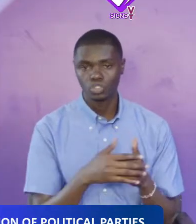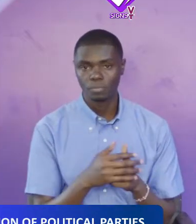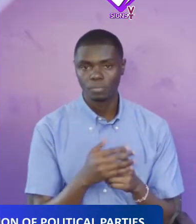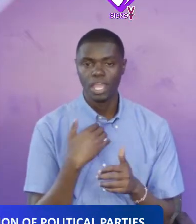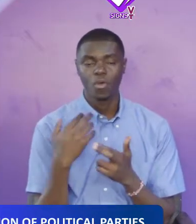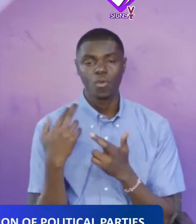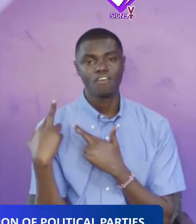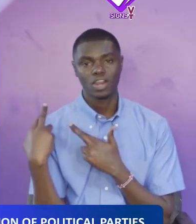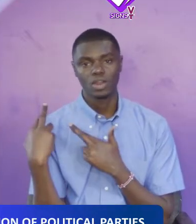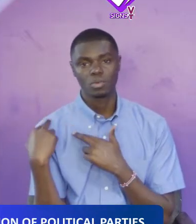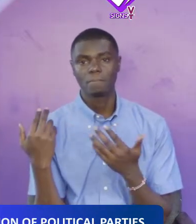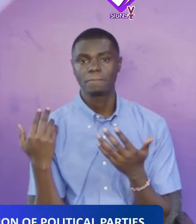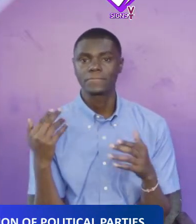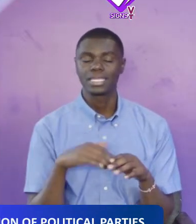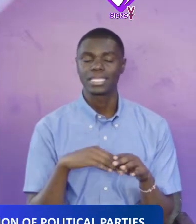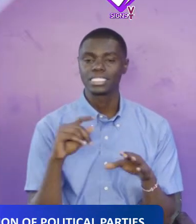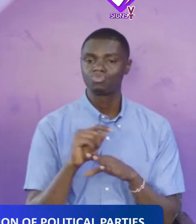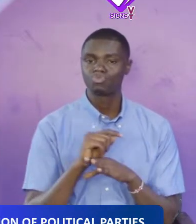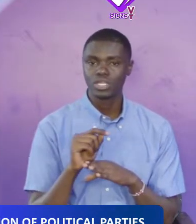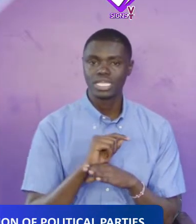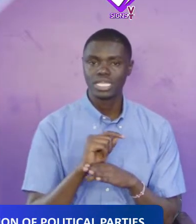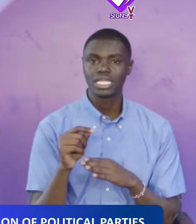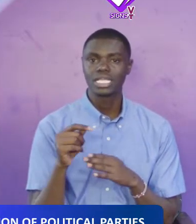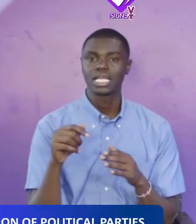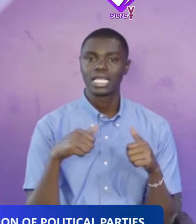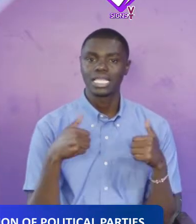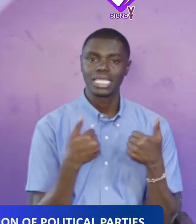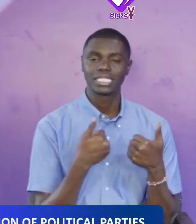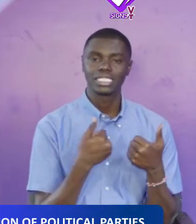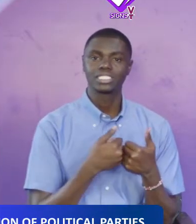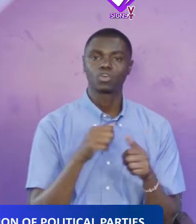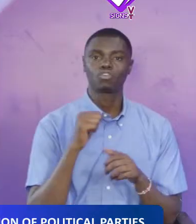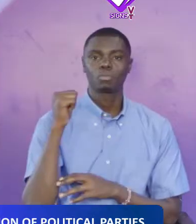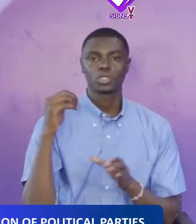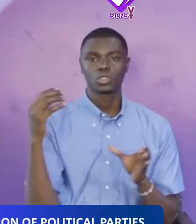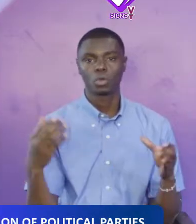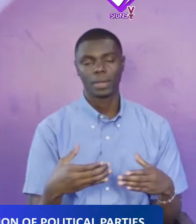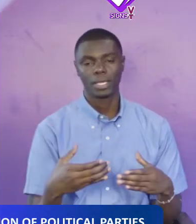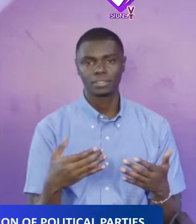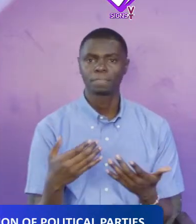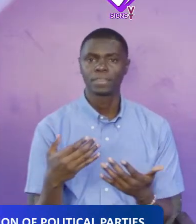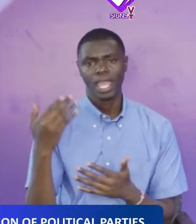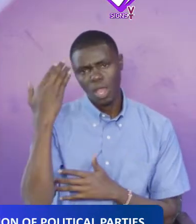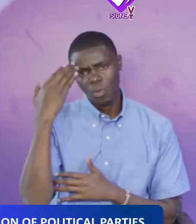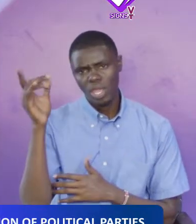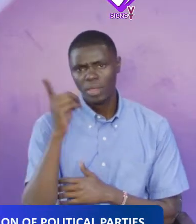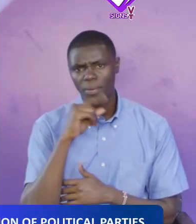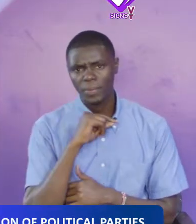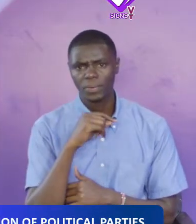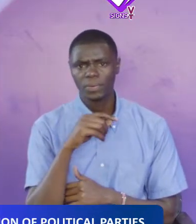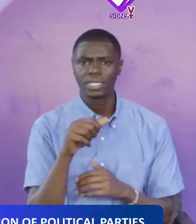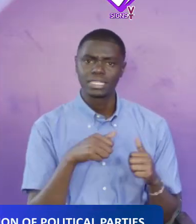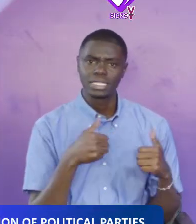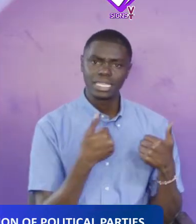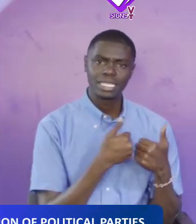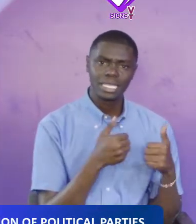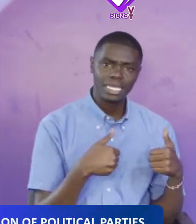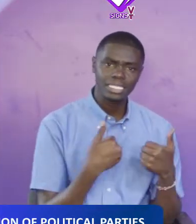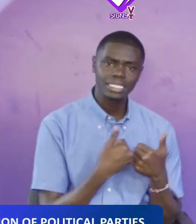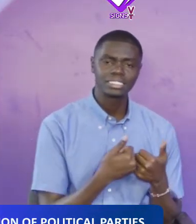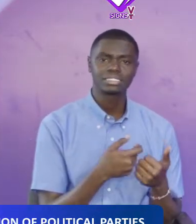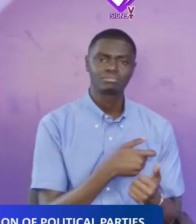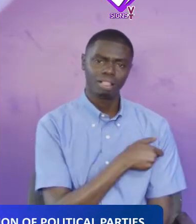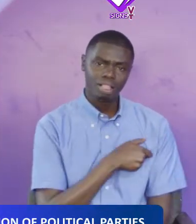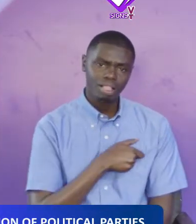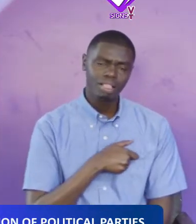role in training the agents of political parties. Of course, you are aware that the agents play